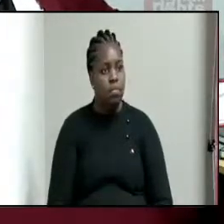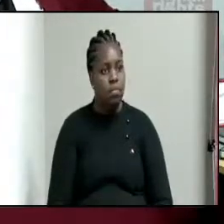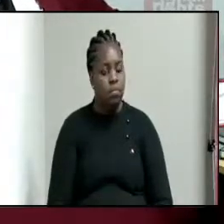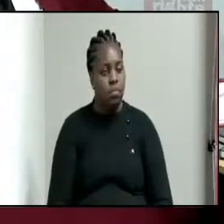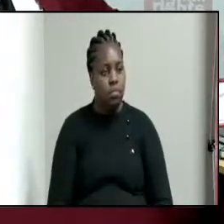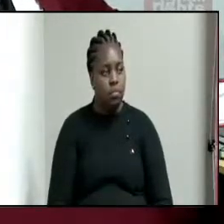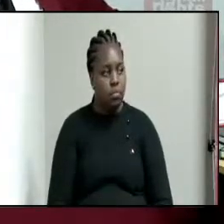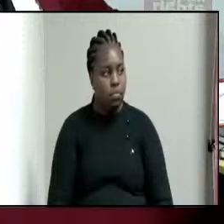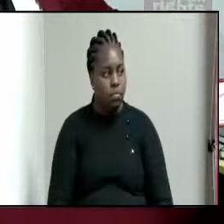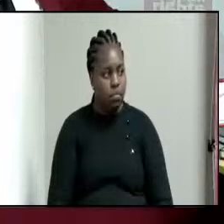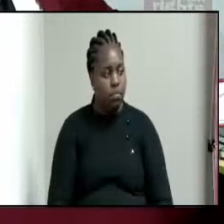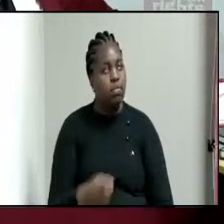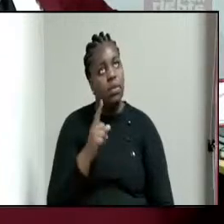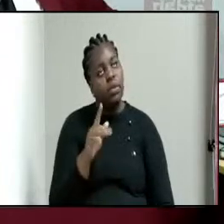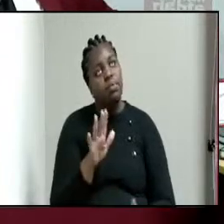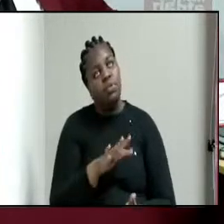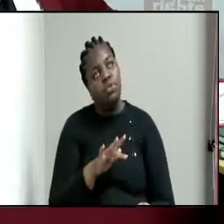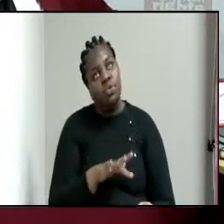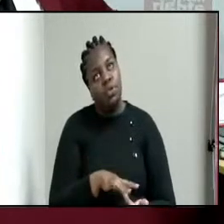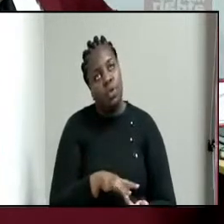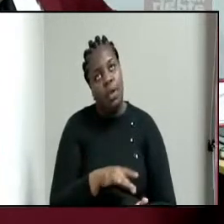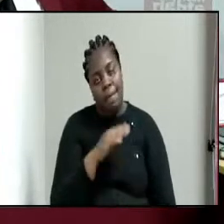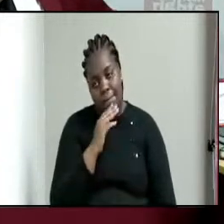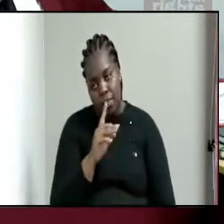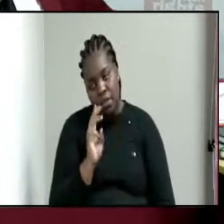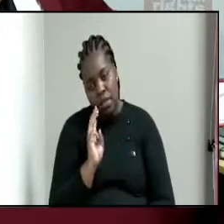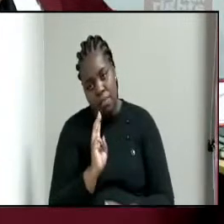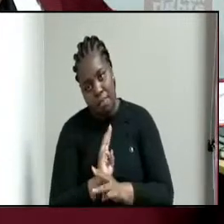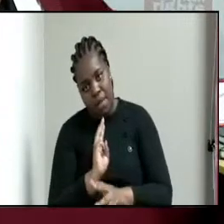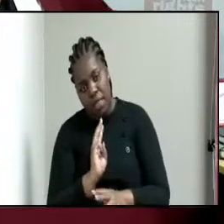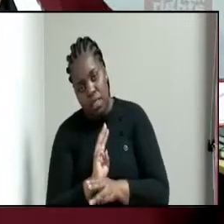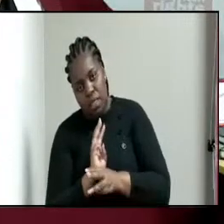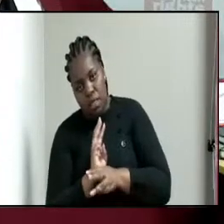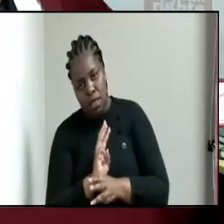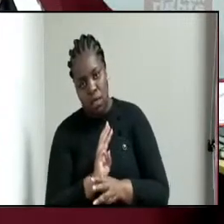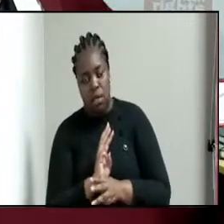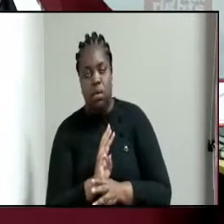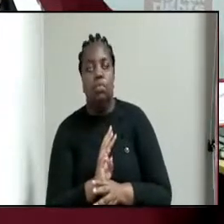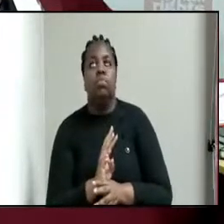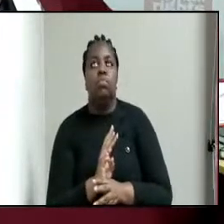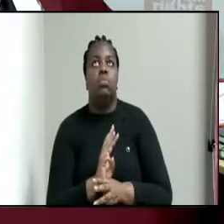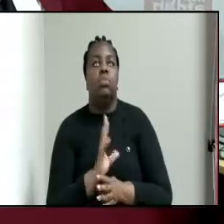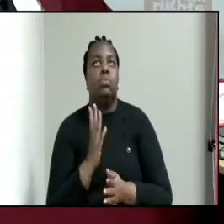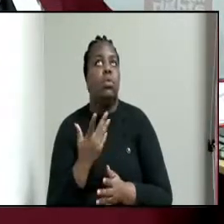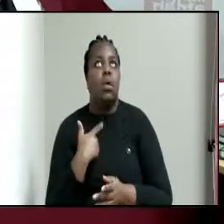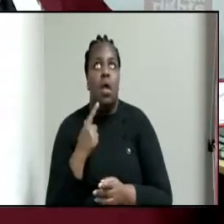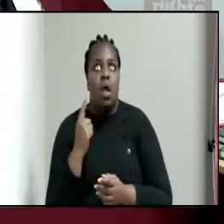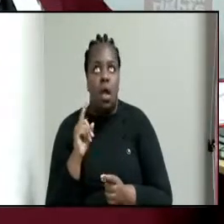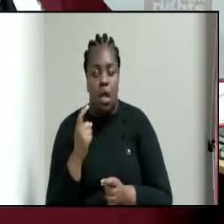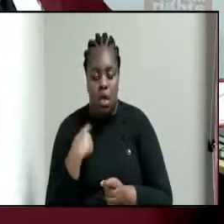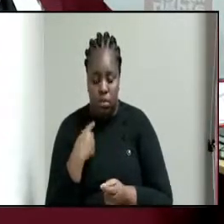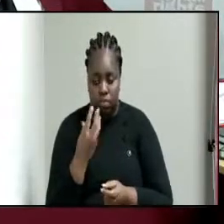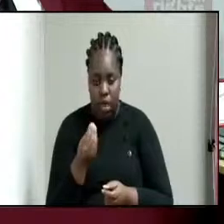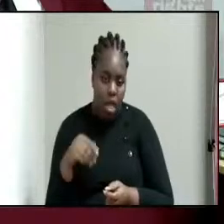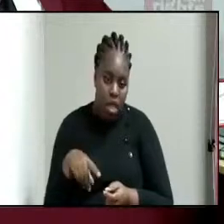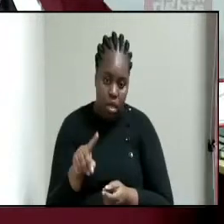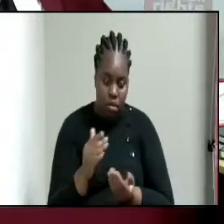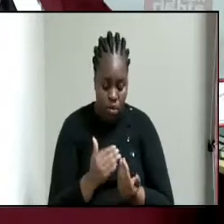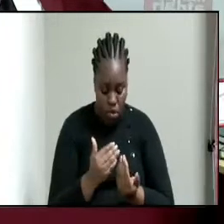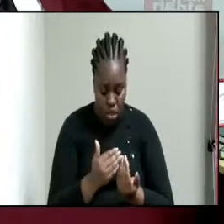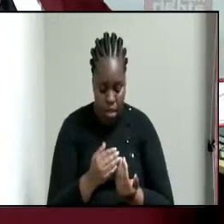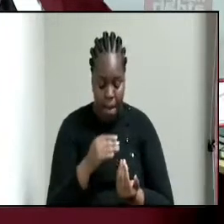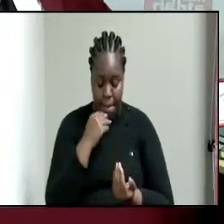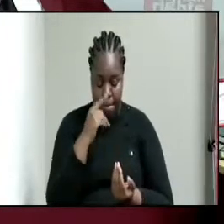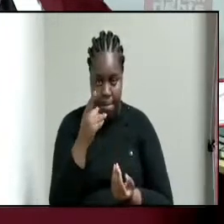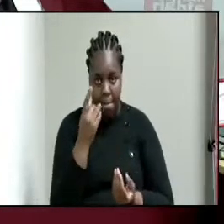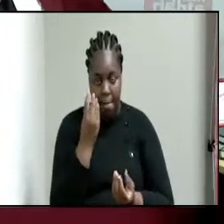In a position where mothers are not in a condition to send the child to school, the